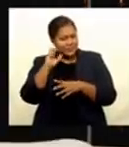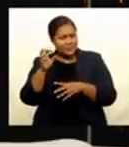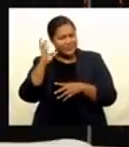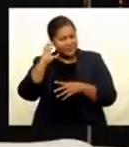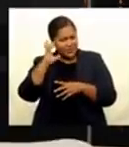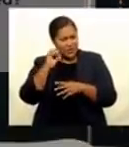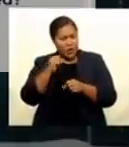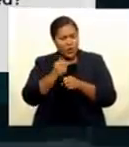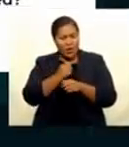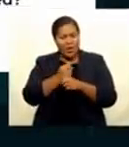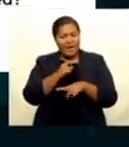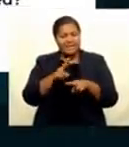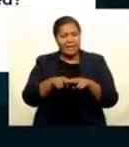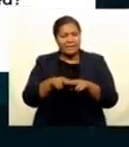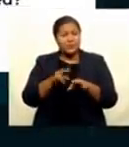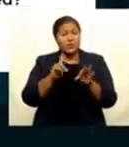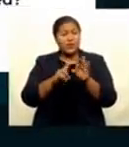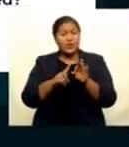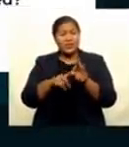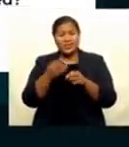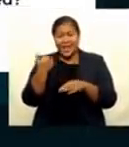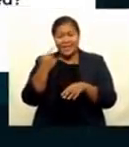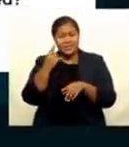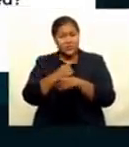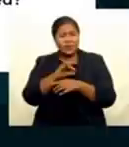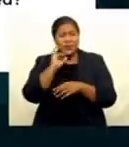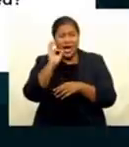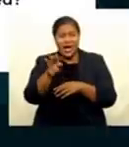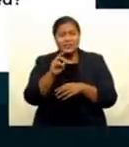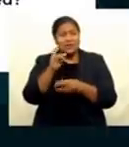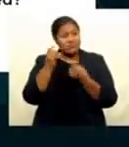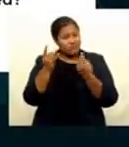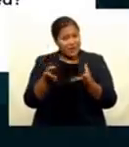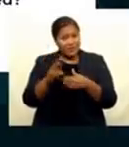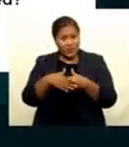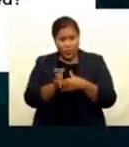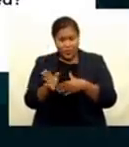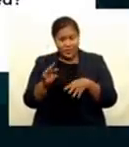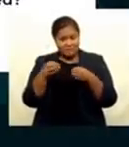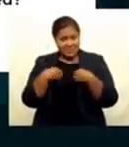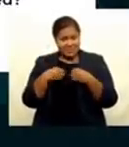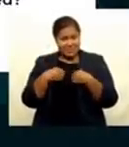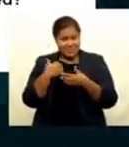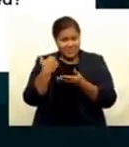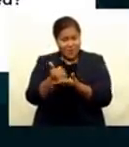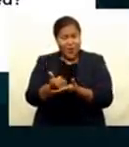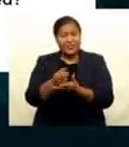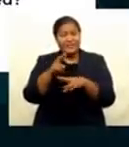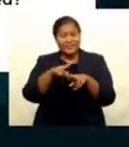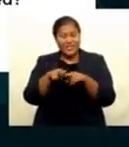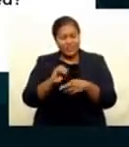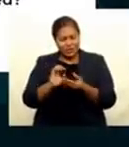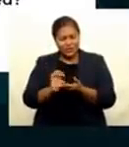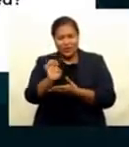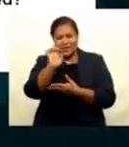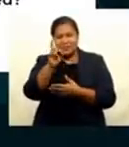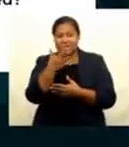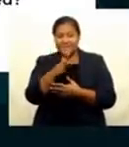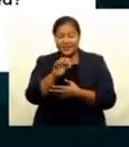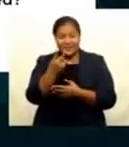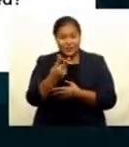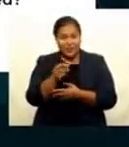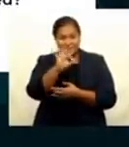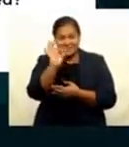Gold FM. To our poll question, last week we asked, are you ready for the opening of businesses to help support the economy?